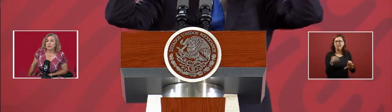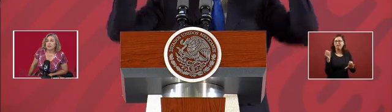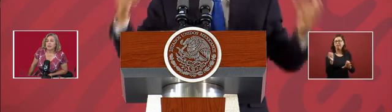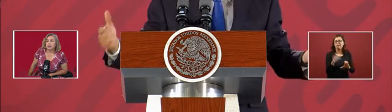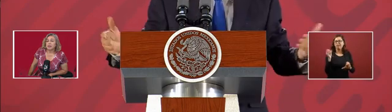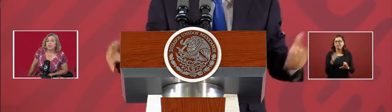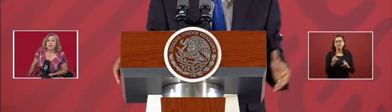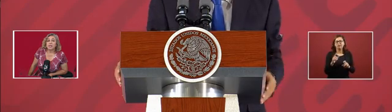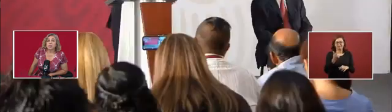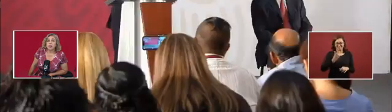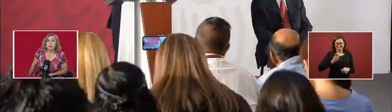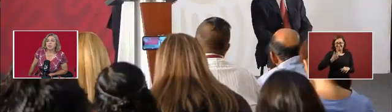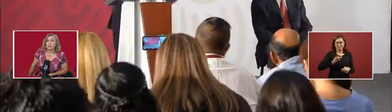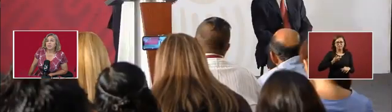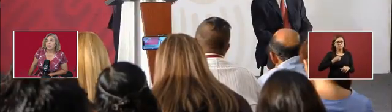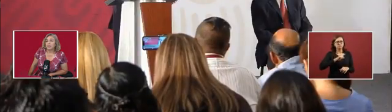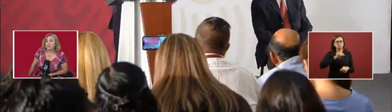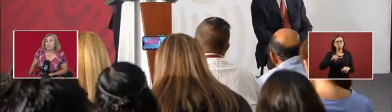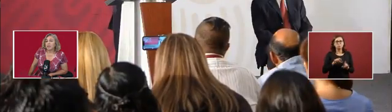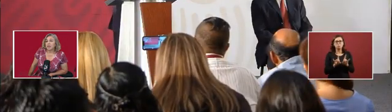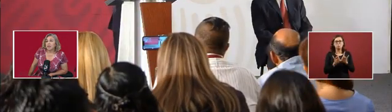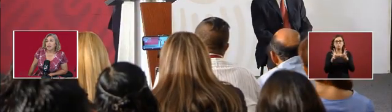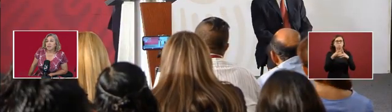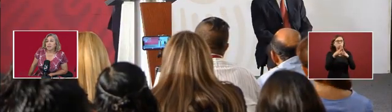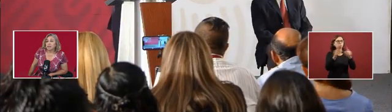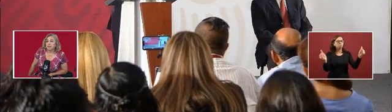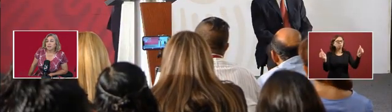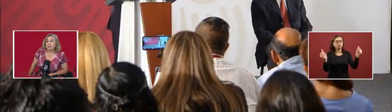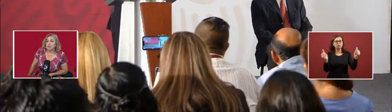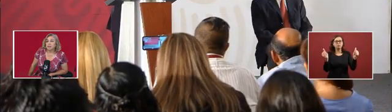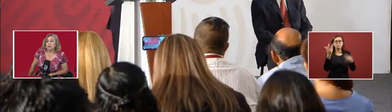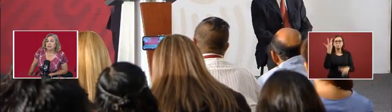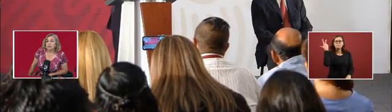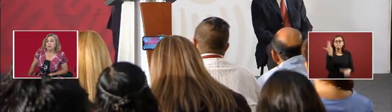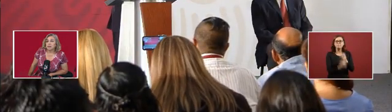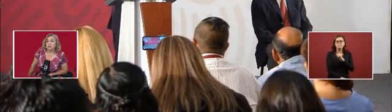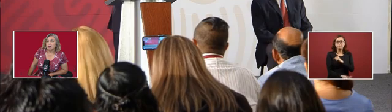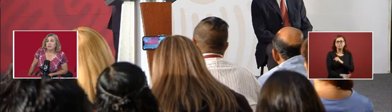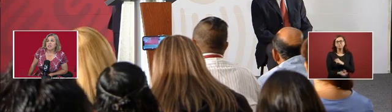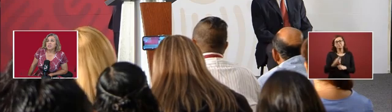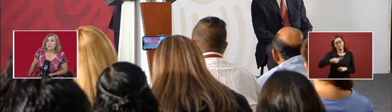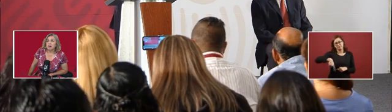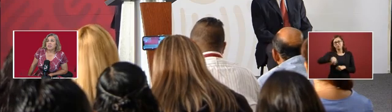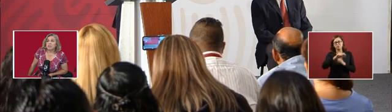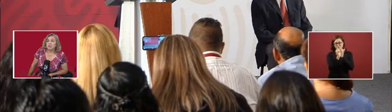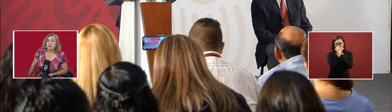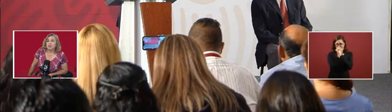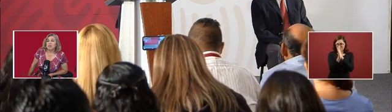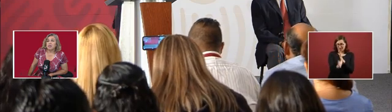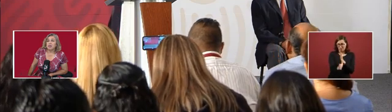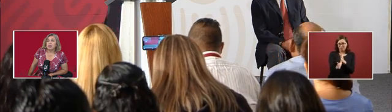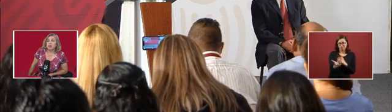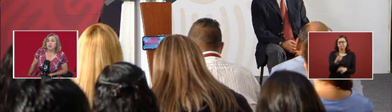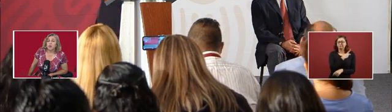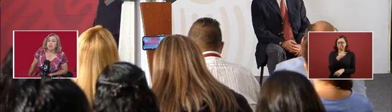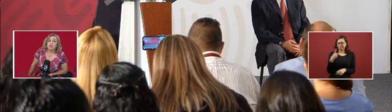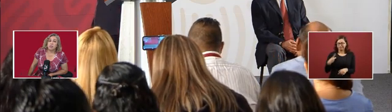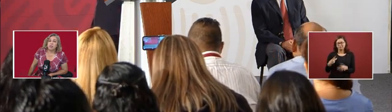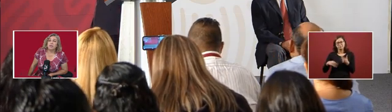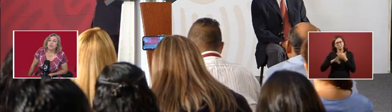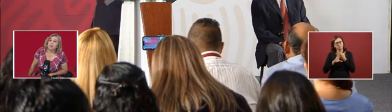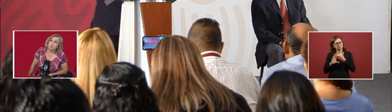presidente, gracias. Y la otra historia que quiero So the compartirle, next matter, which I wanna, story I wanna tell you about, testimonios de ancianas, de